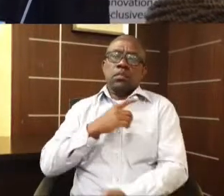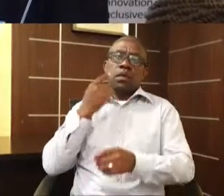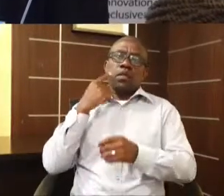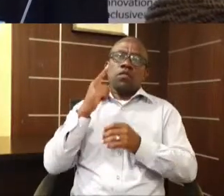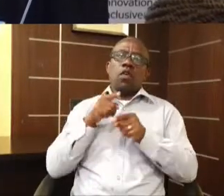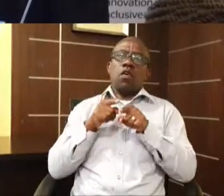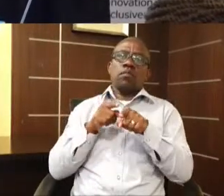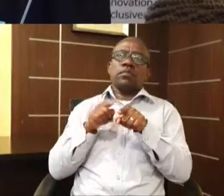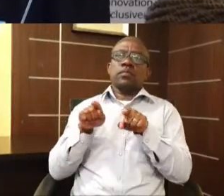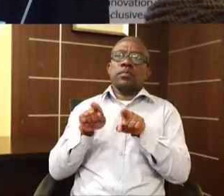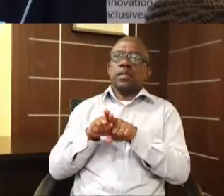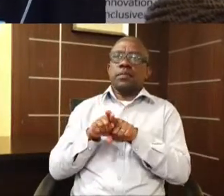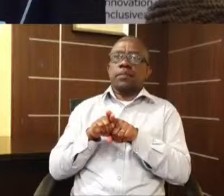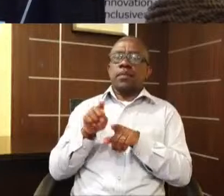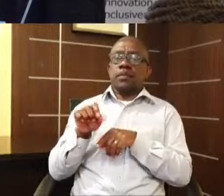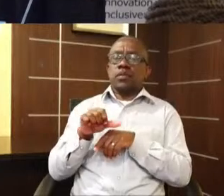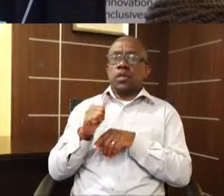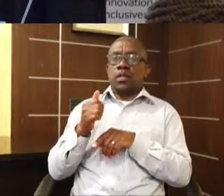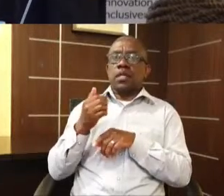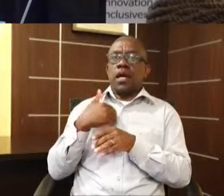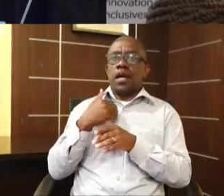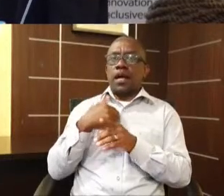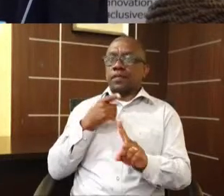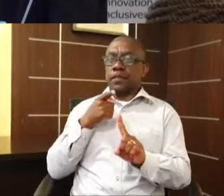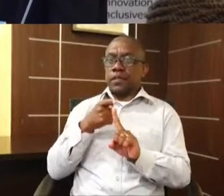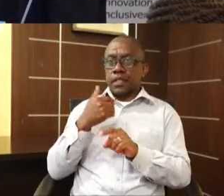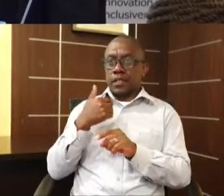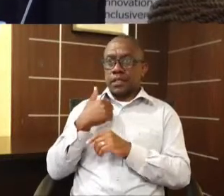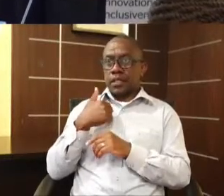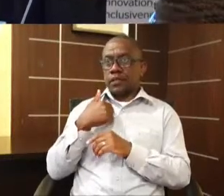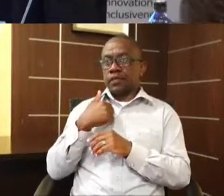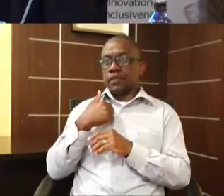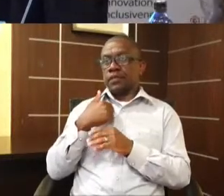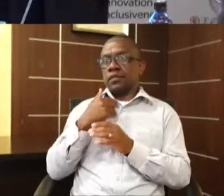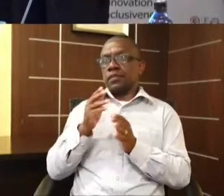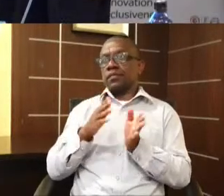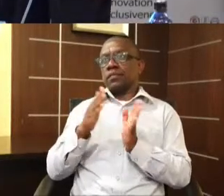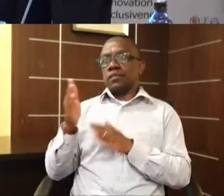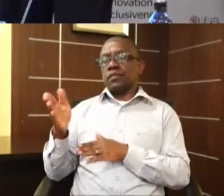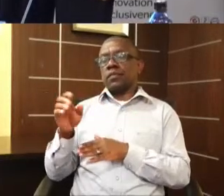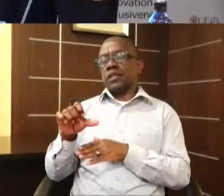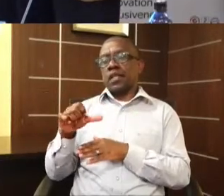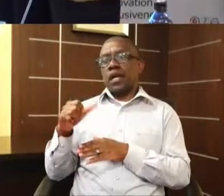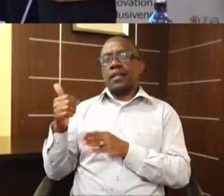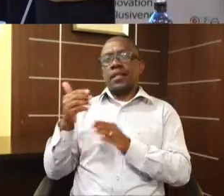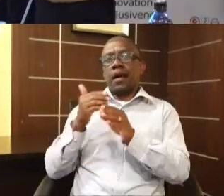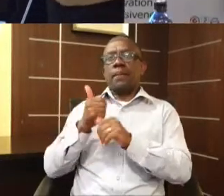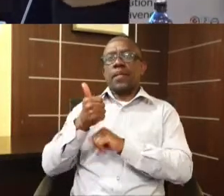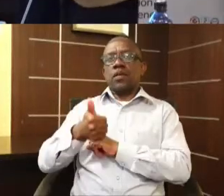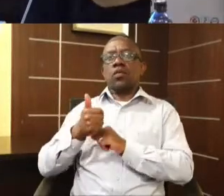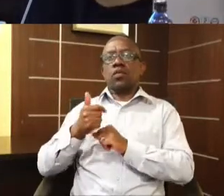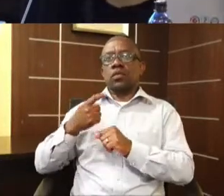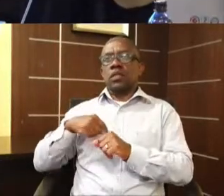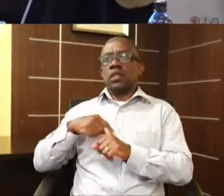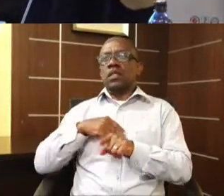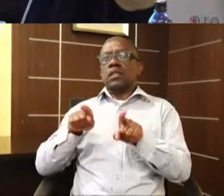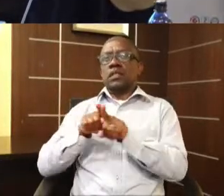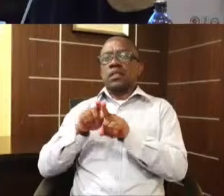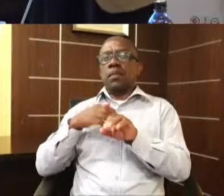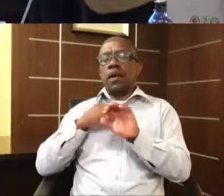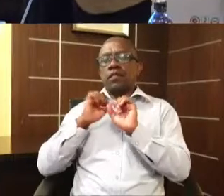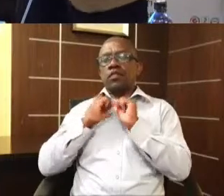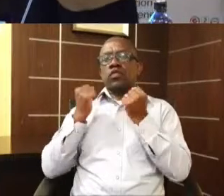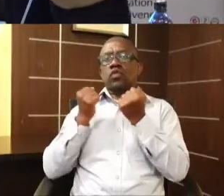actually going for. And so yes, we do have a target. That is a target. And just beyond that, we also have social media